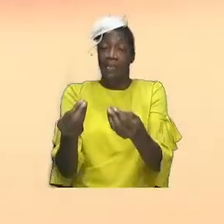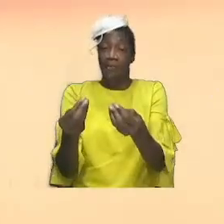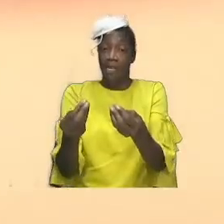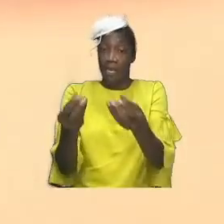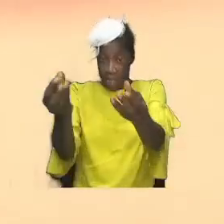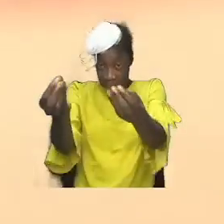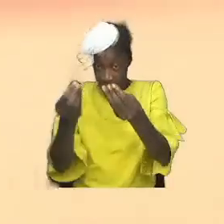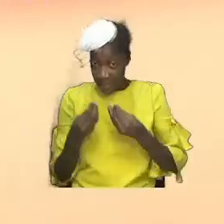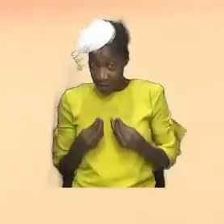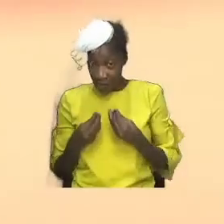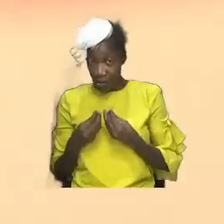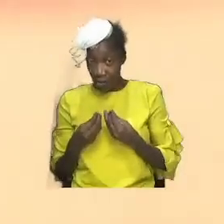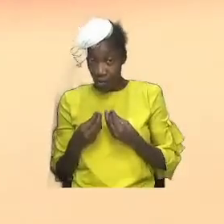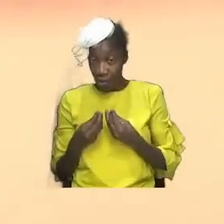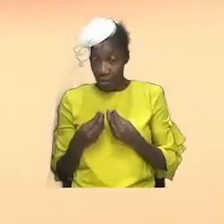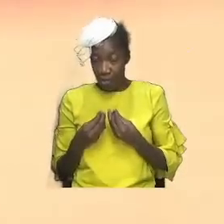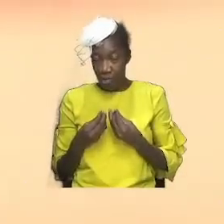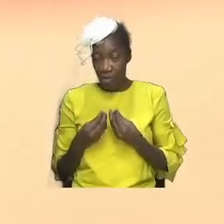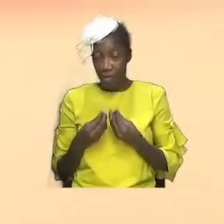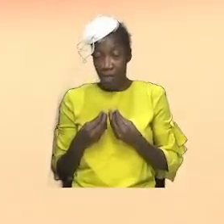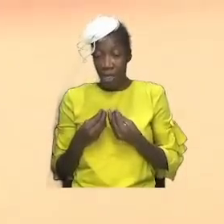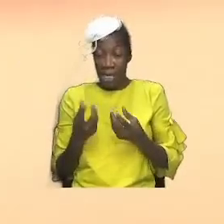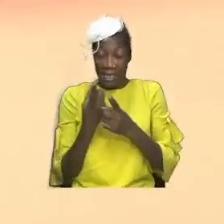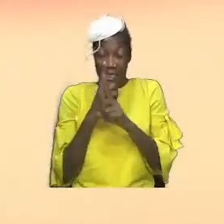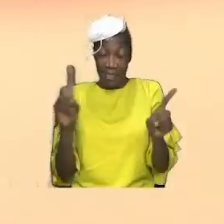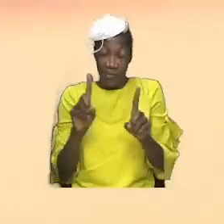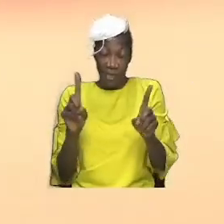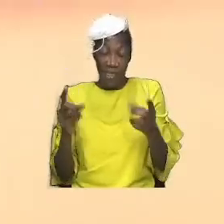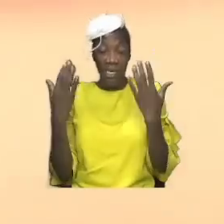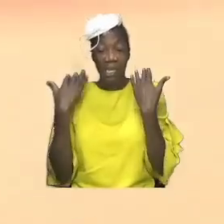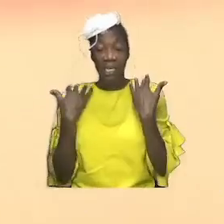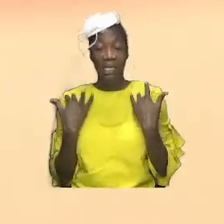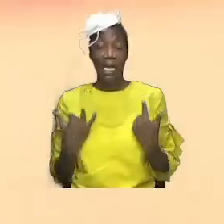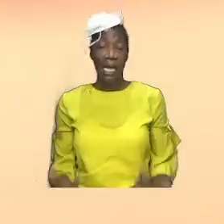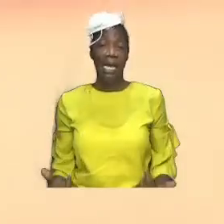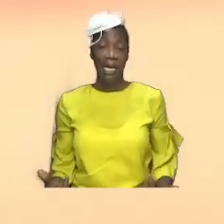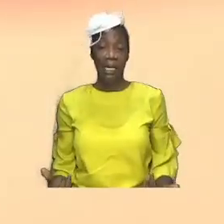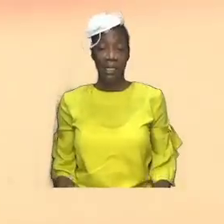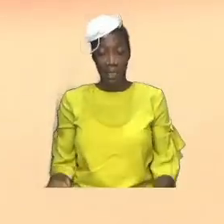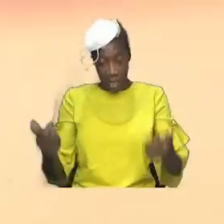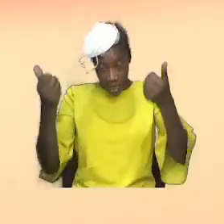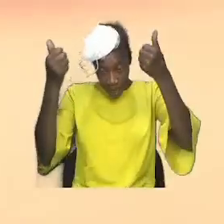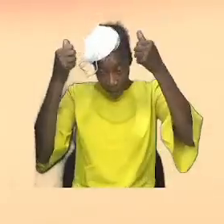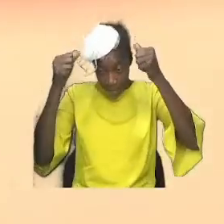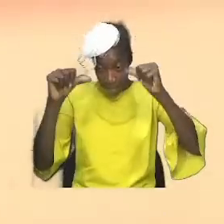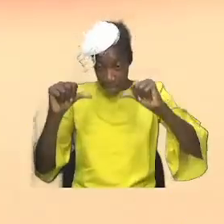has given to us health. He has given to us abilities.